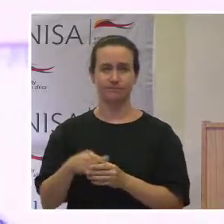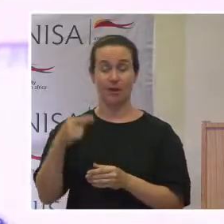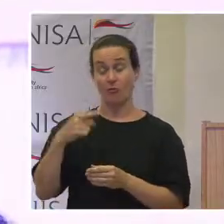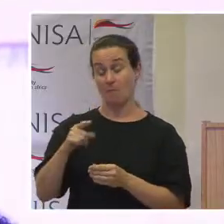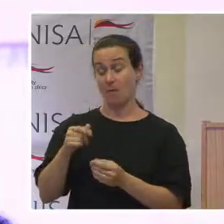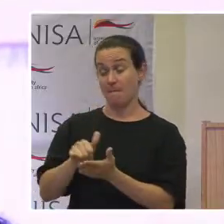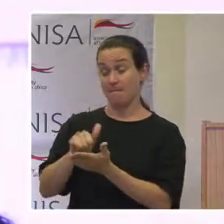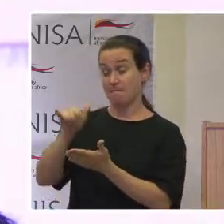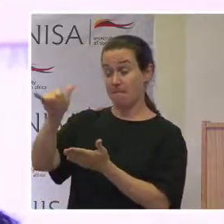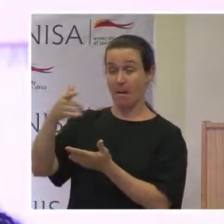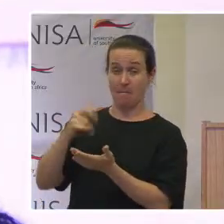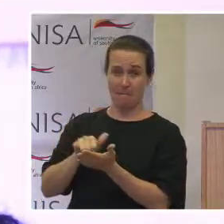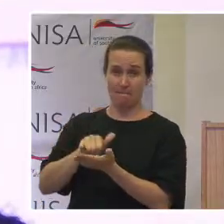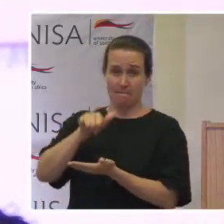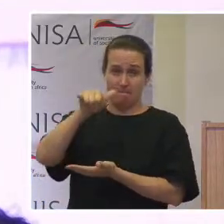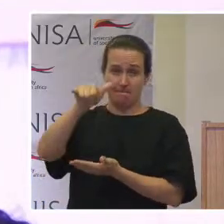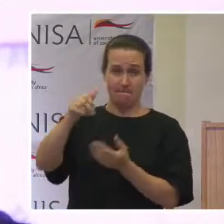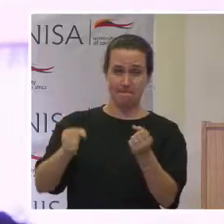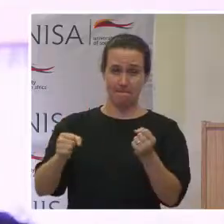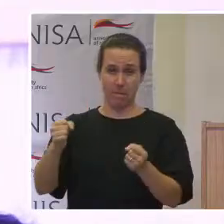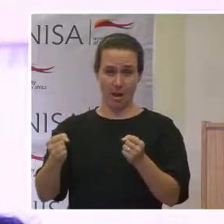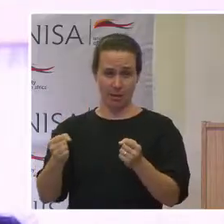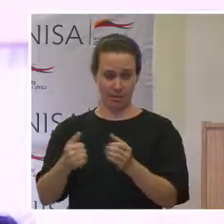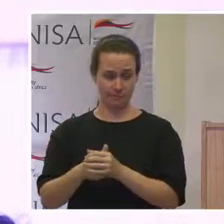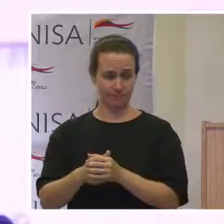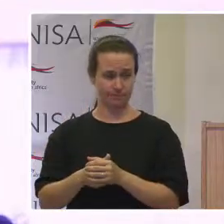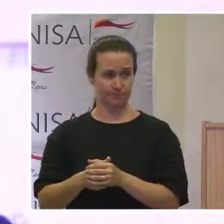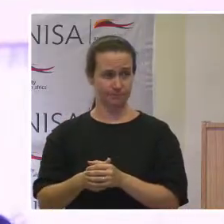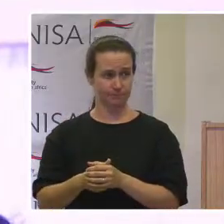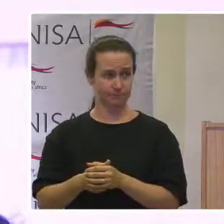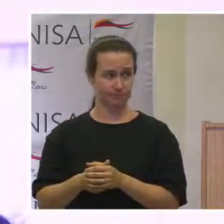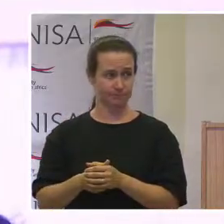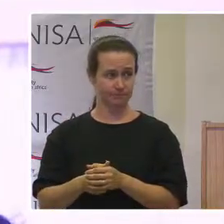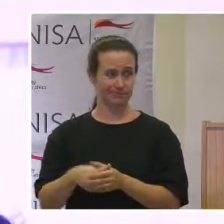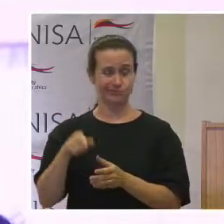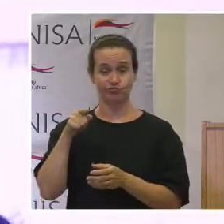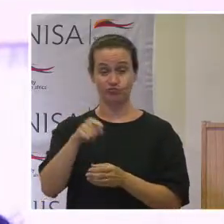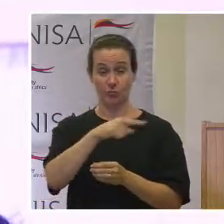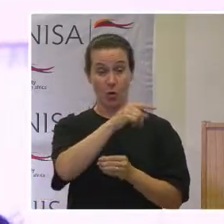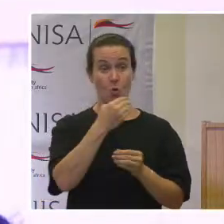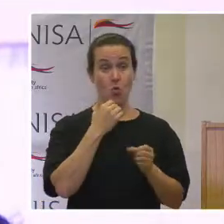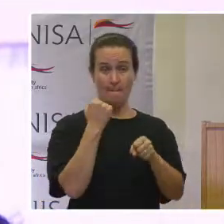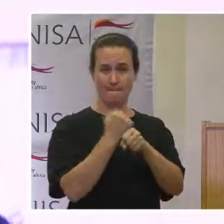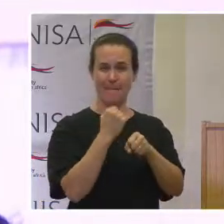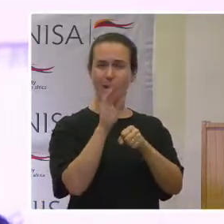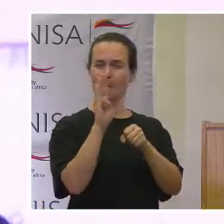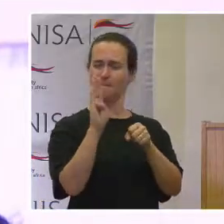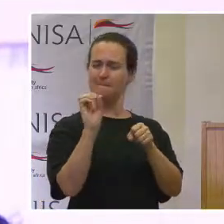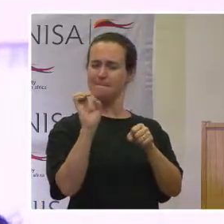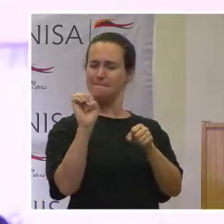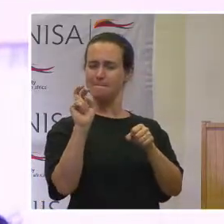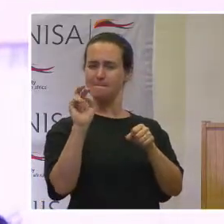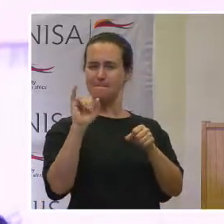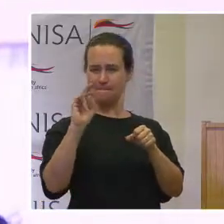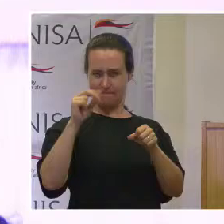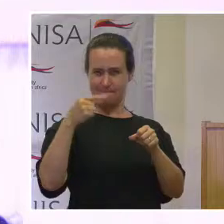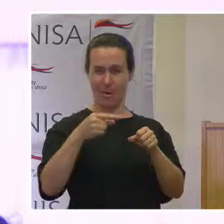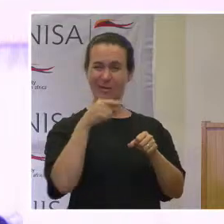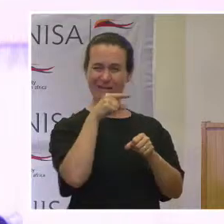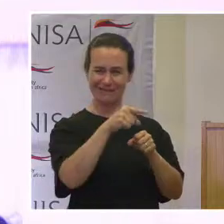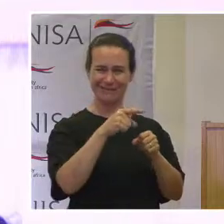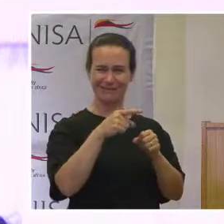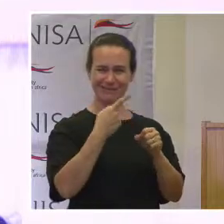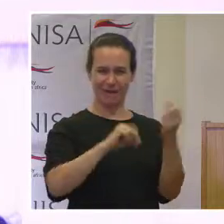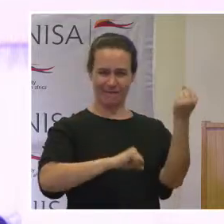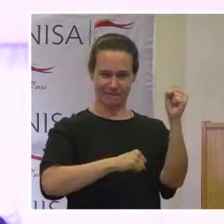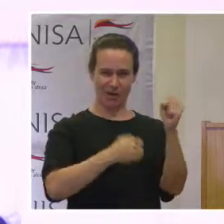perspective, I want to talk about the training. The aircraft manufacturer Boeing, the company that makes aeroplanes, has predicted